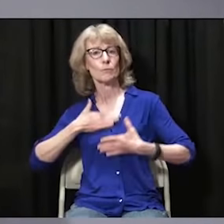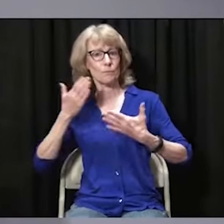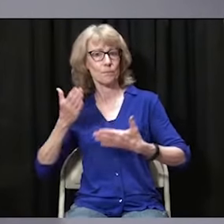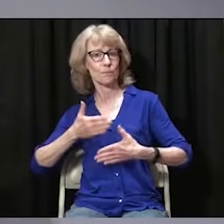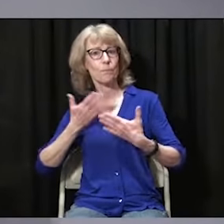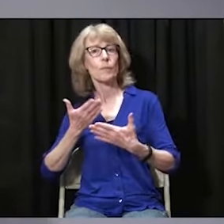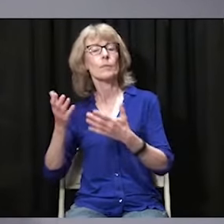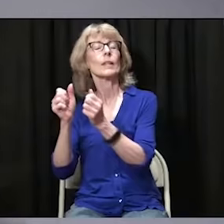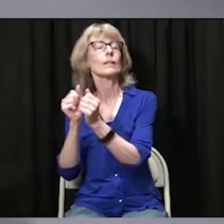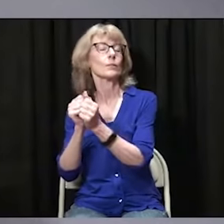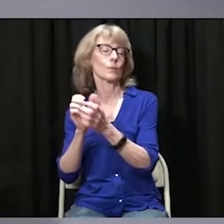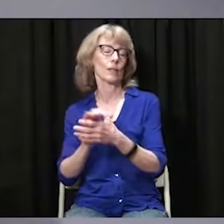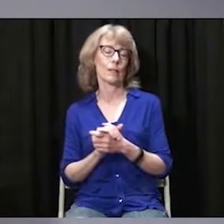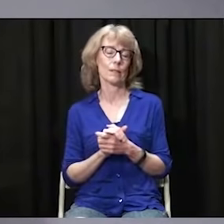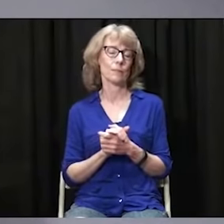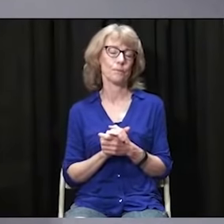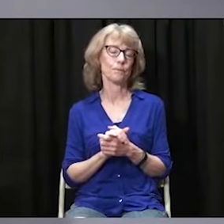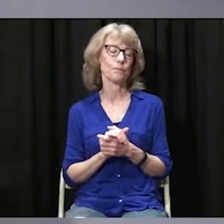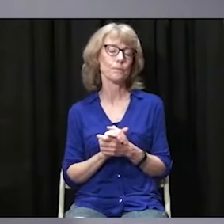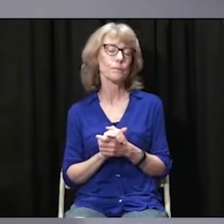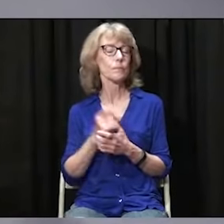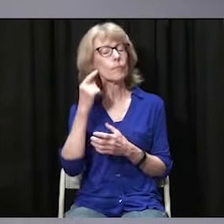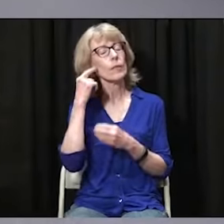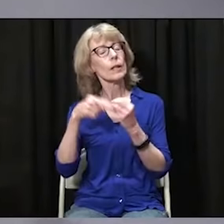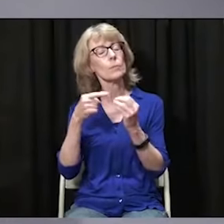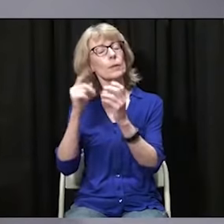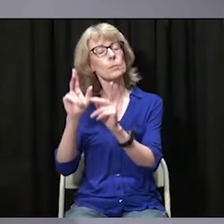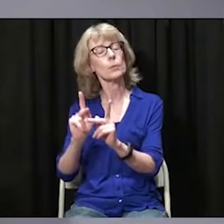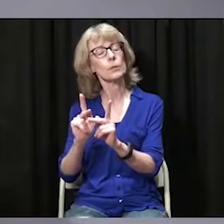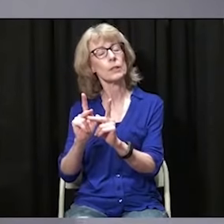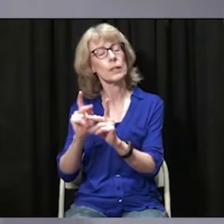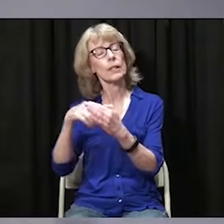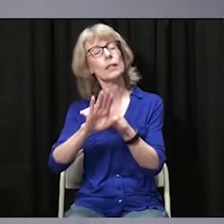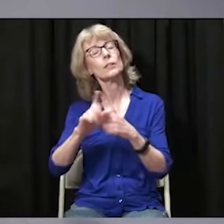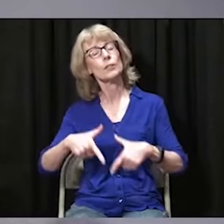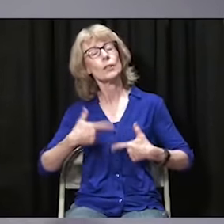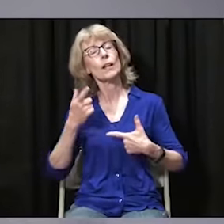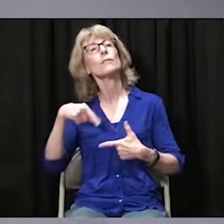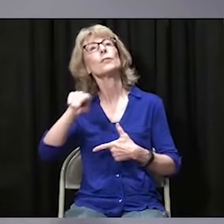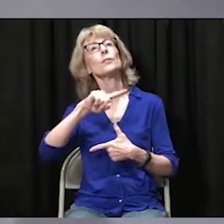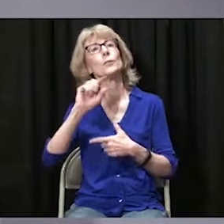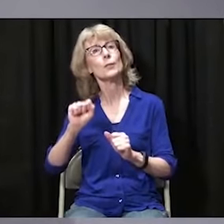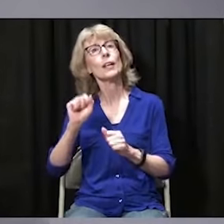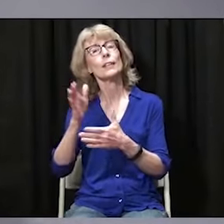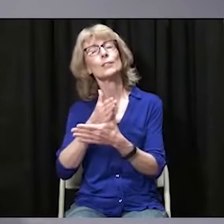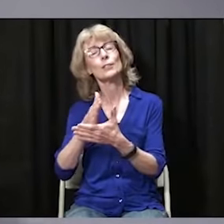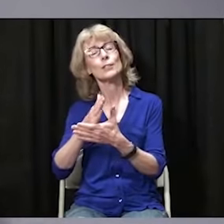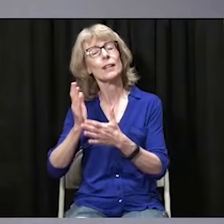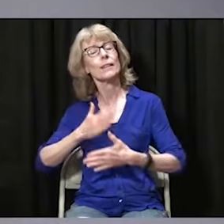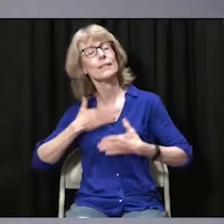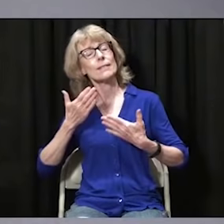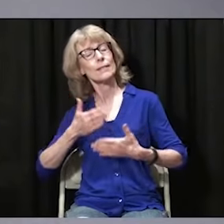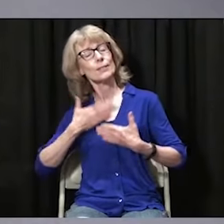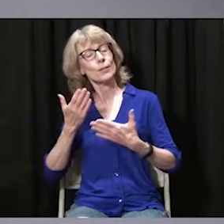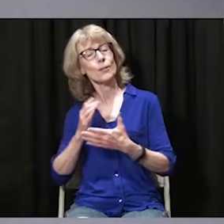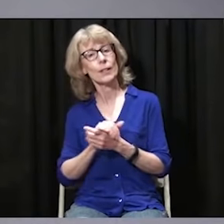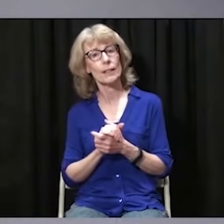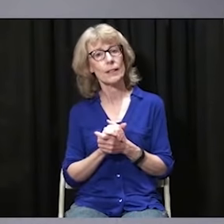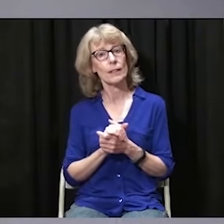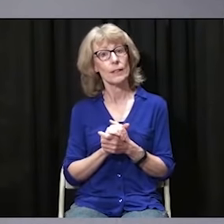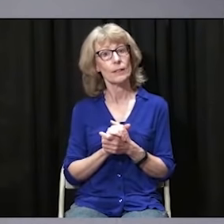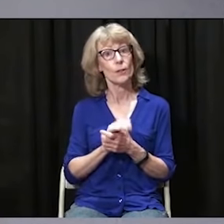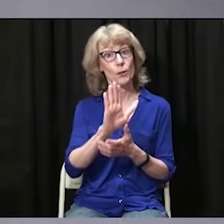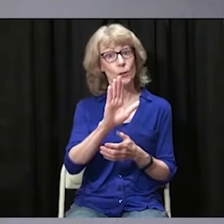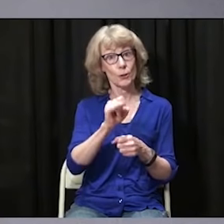rejoice with, because again, as a member of the body of Christ, that's your job, to suffer with people that suffer and